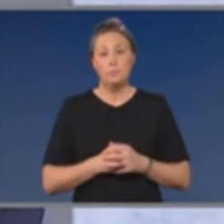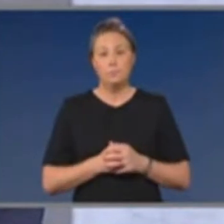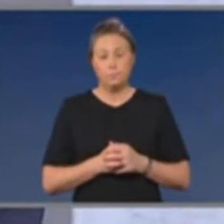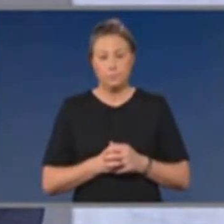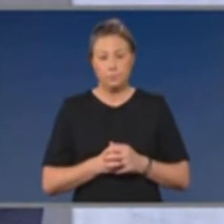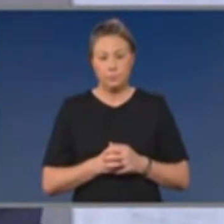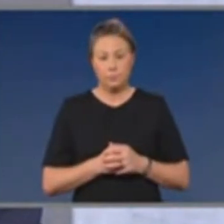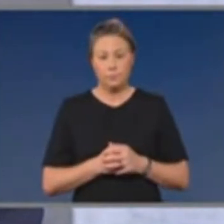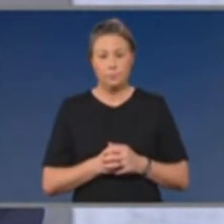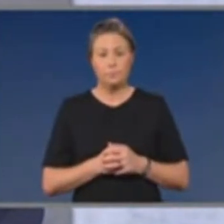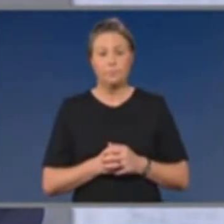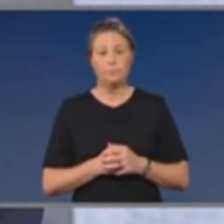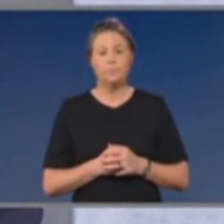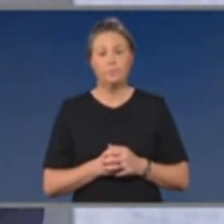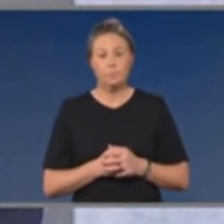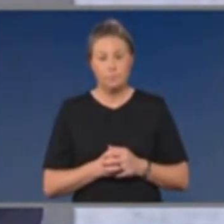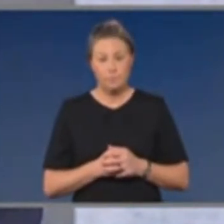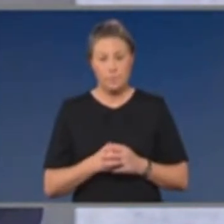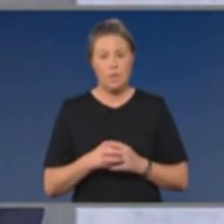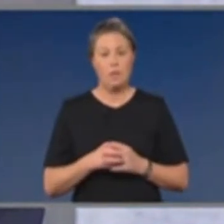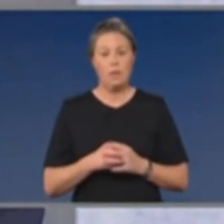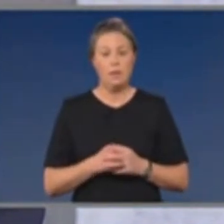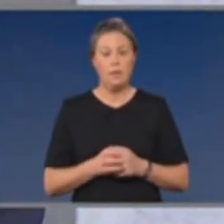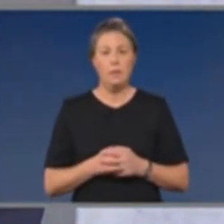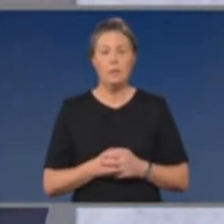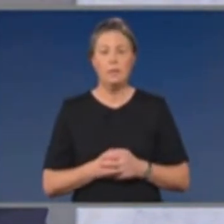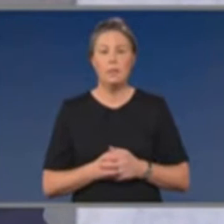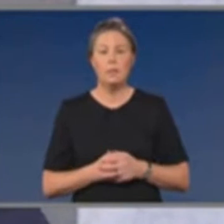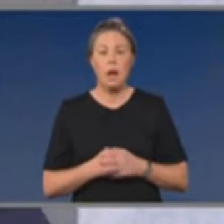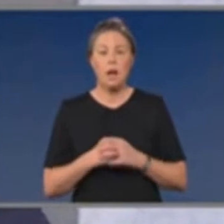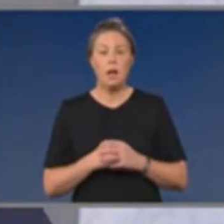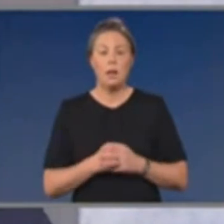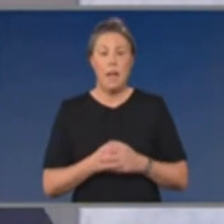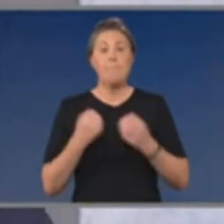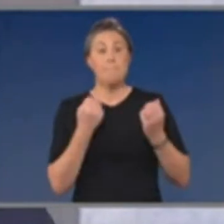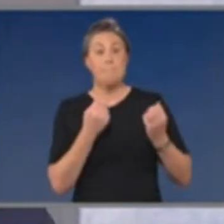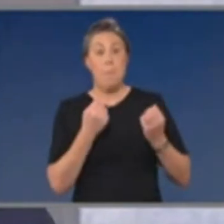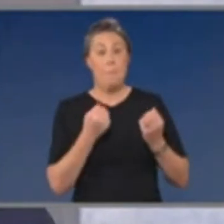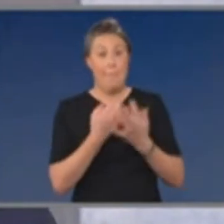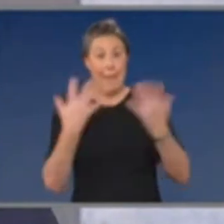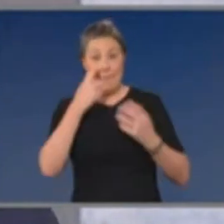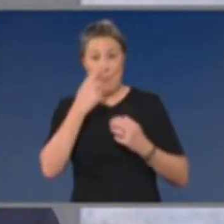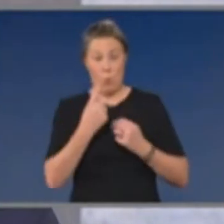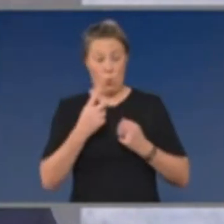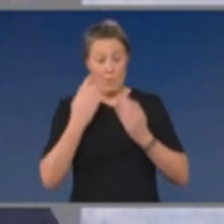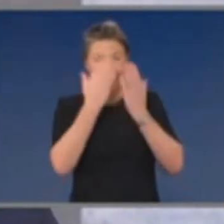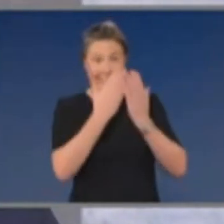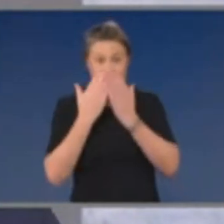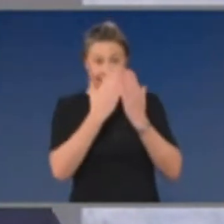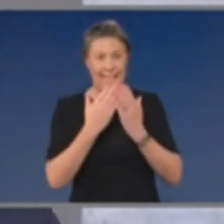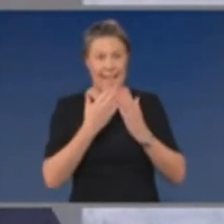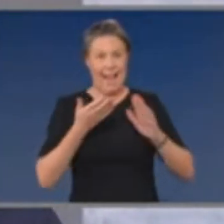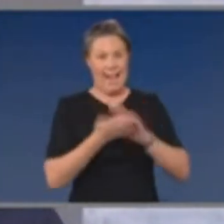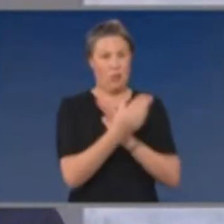in vocational education and training are aged over 30, and over 15% are aged over 50. So